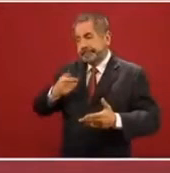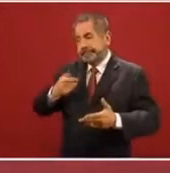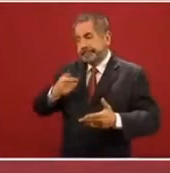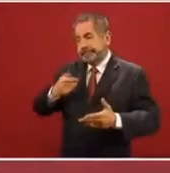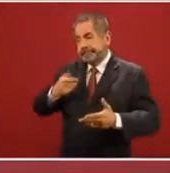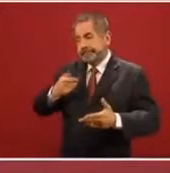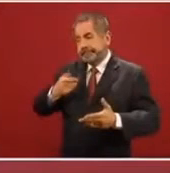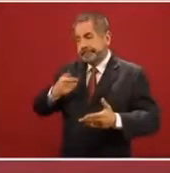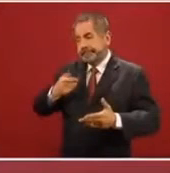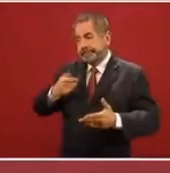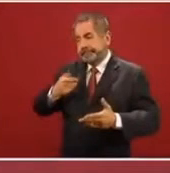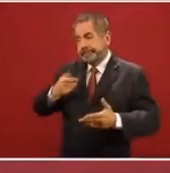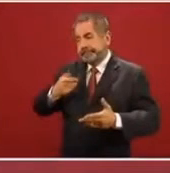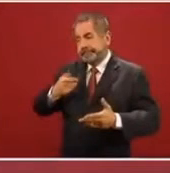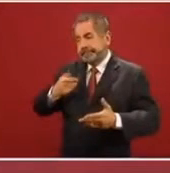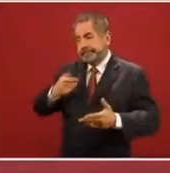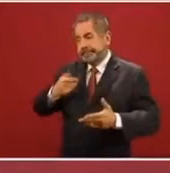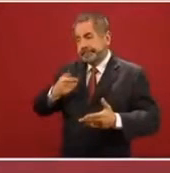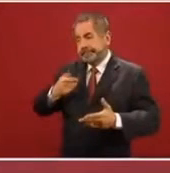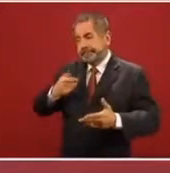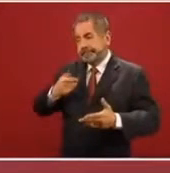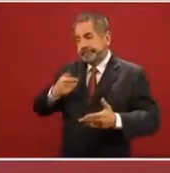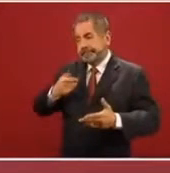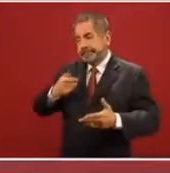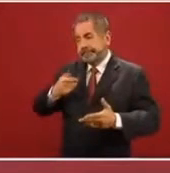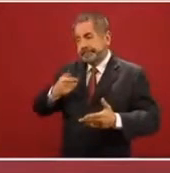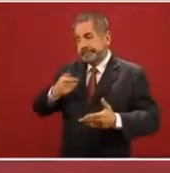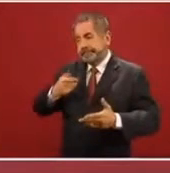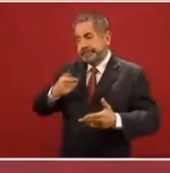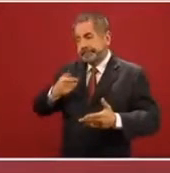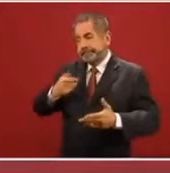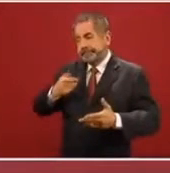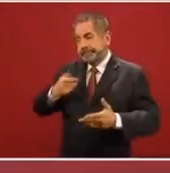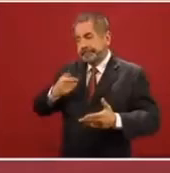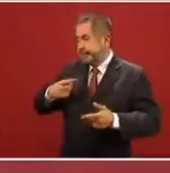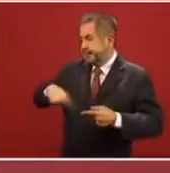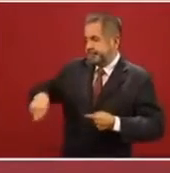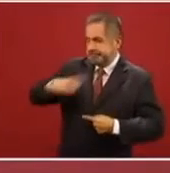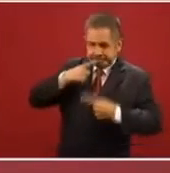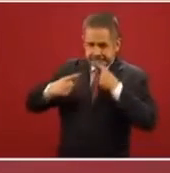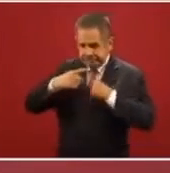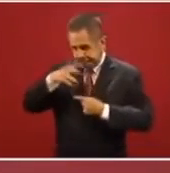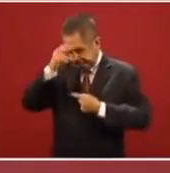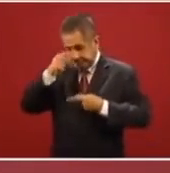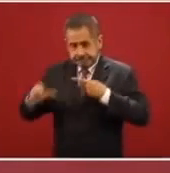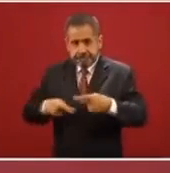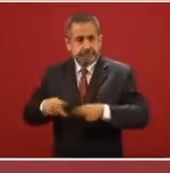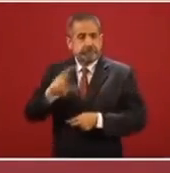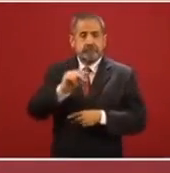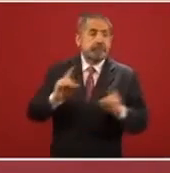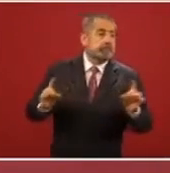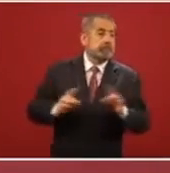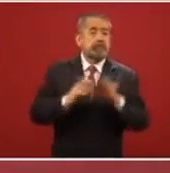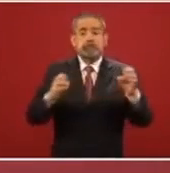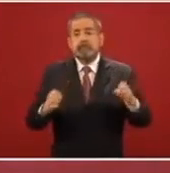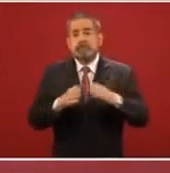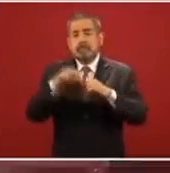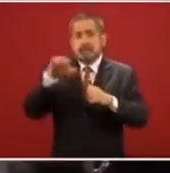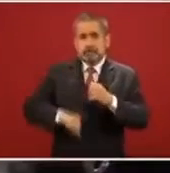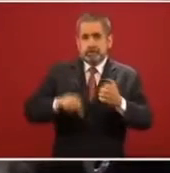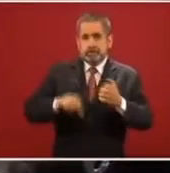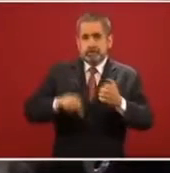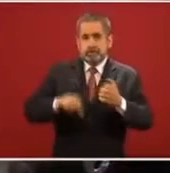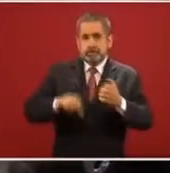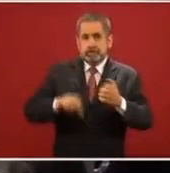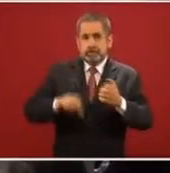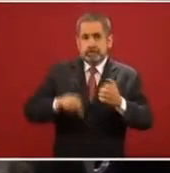that it was a measure that was taken with anticipation y no una medida emergente o una medida